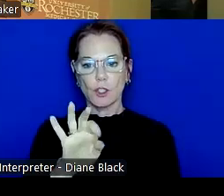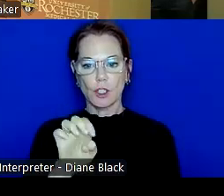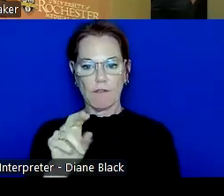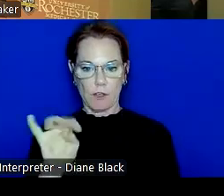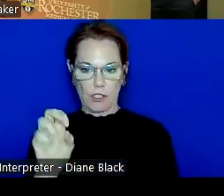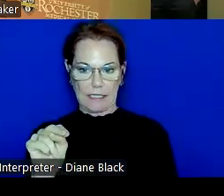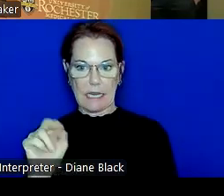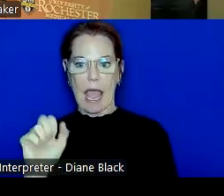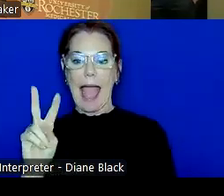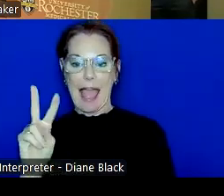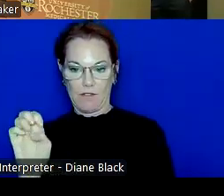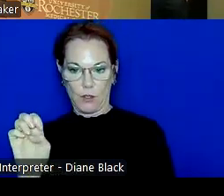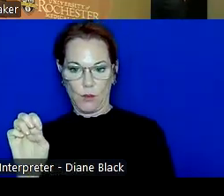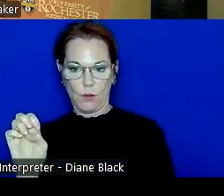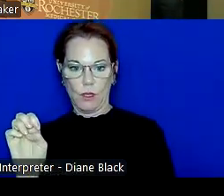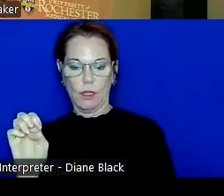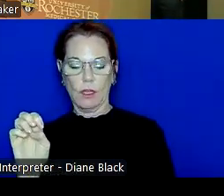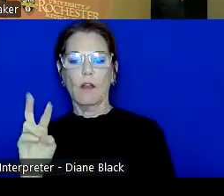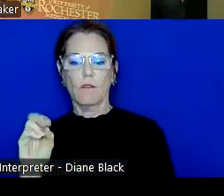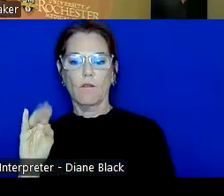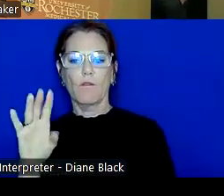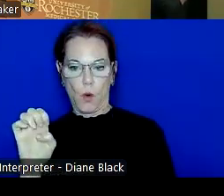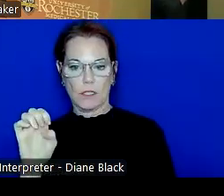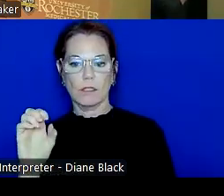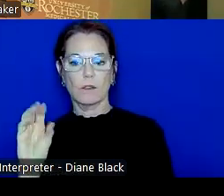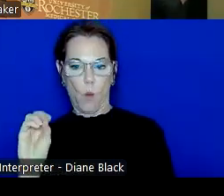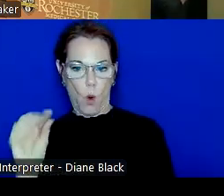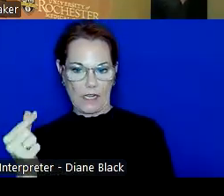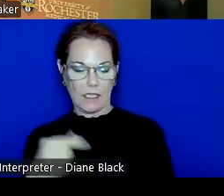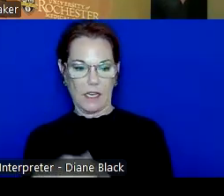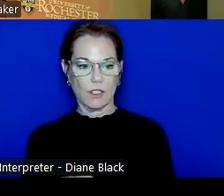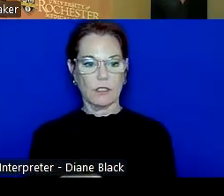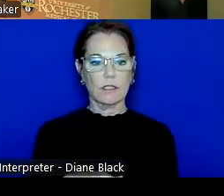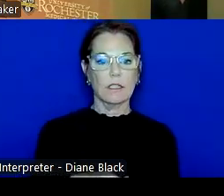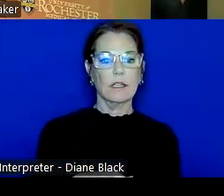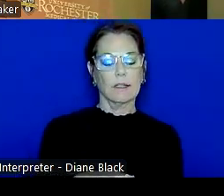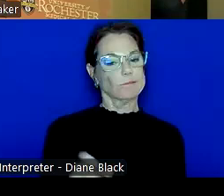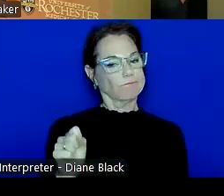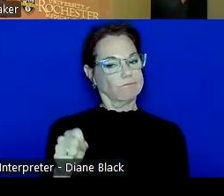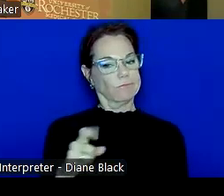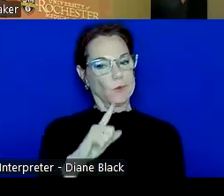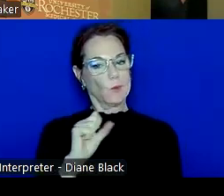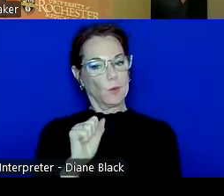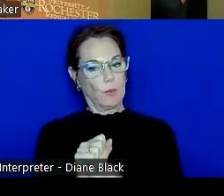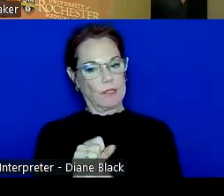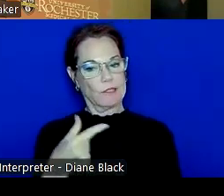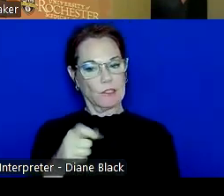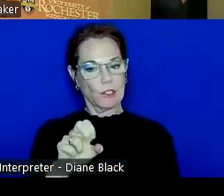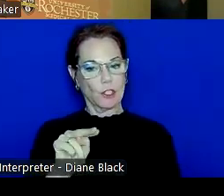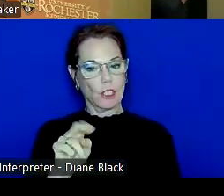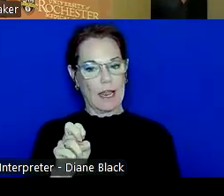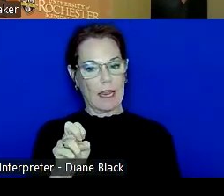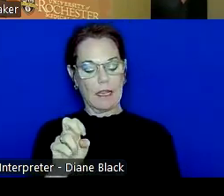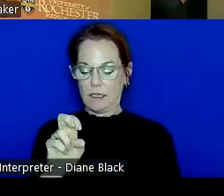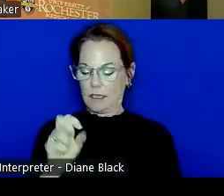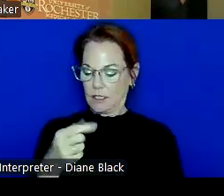Voice organization to wake people up that gentrification has been happening over the last 10, 15